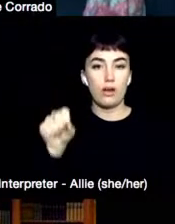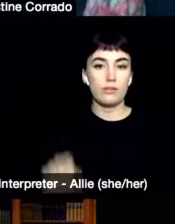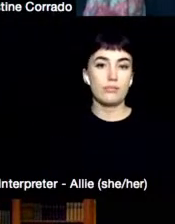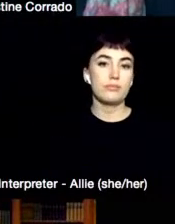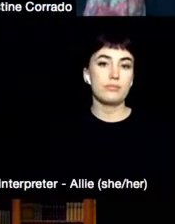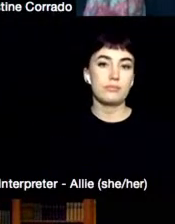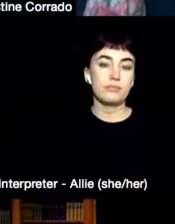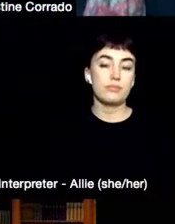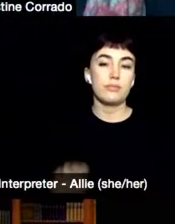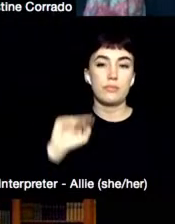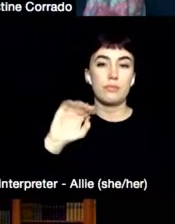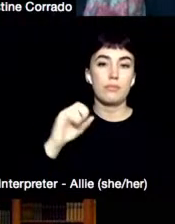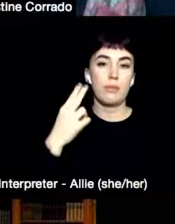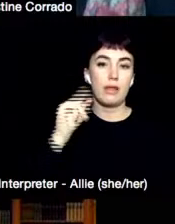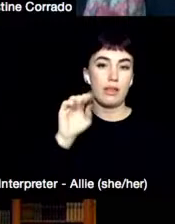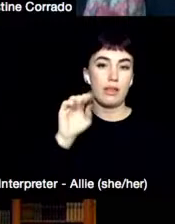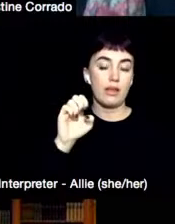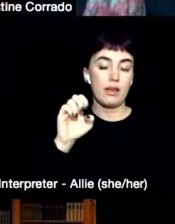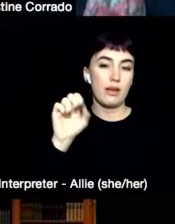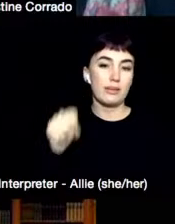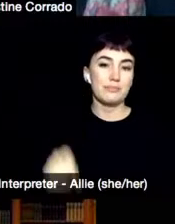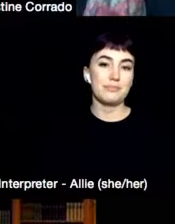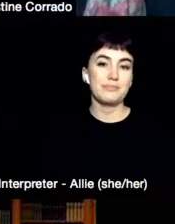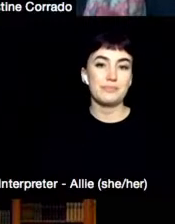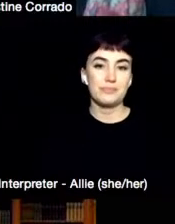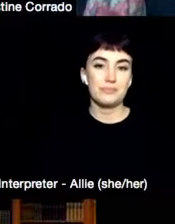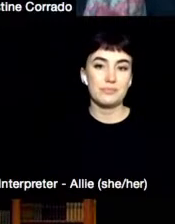Aye. Supervisor Manley. Aye.